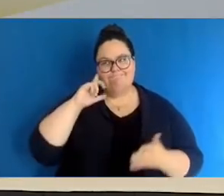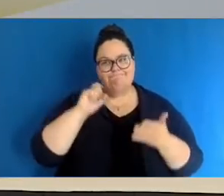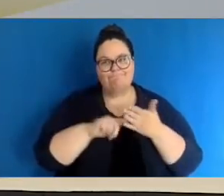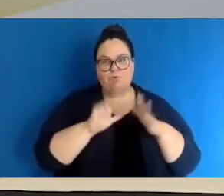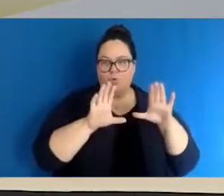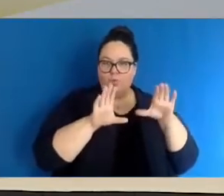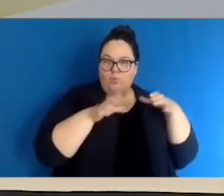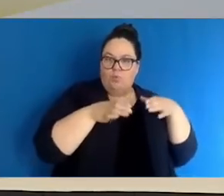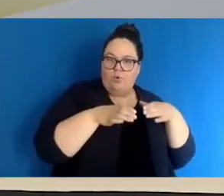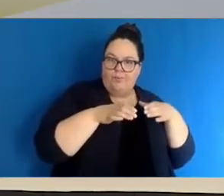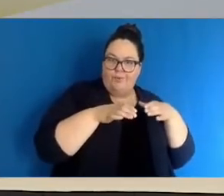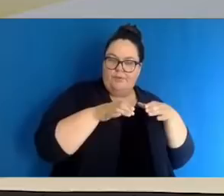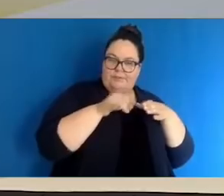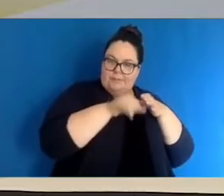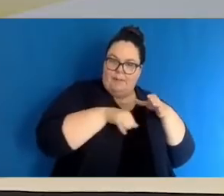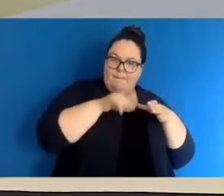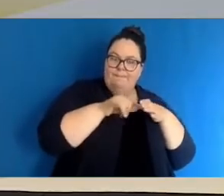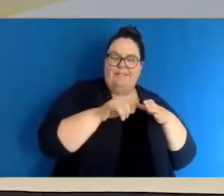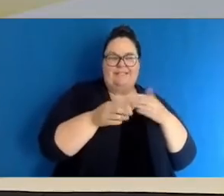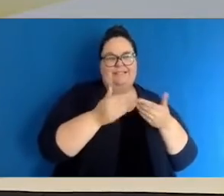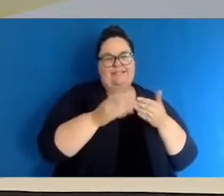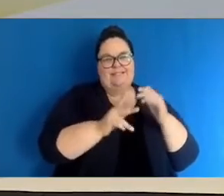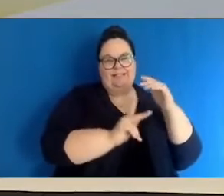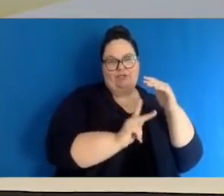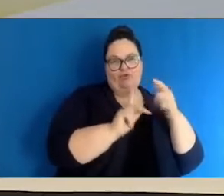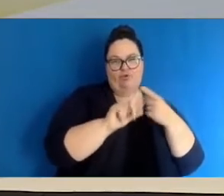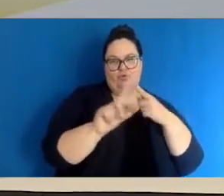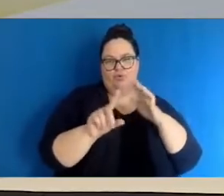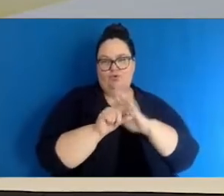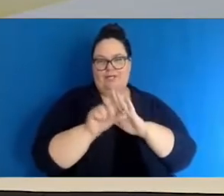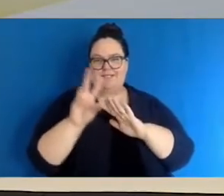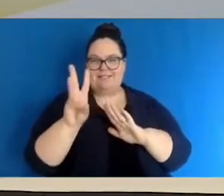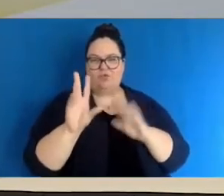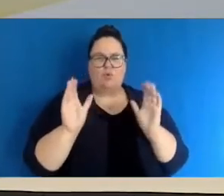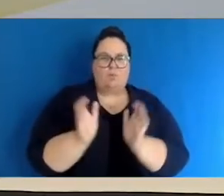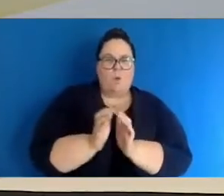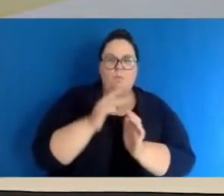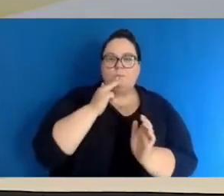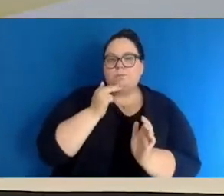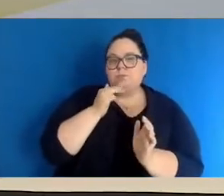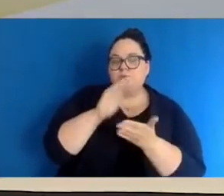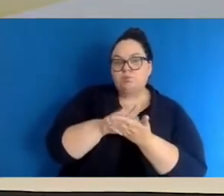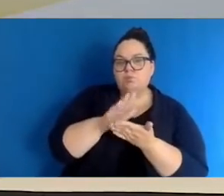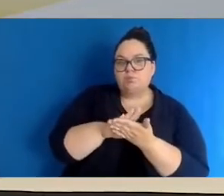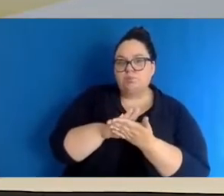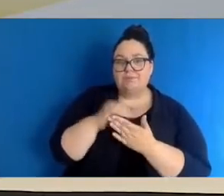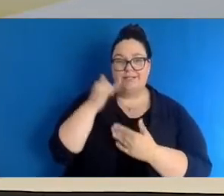more feasible in K-6 and in smaller schools. Cohorting is more